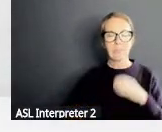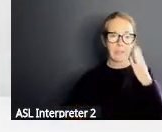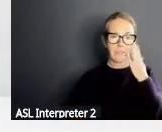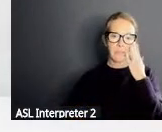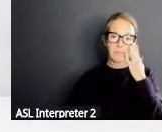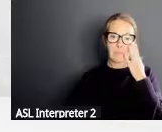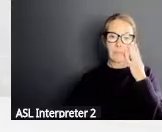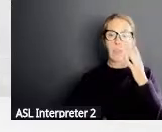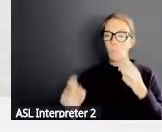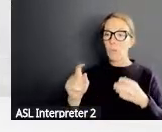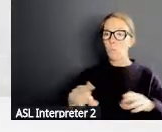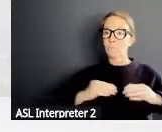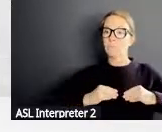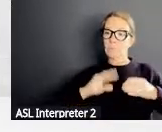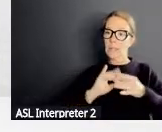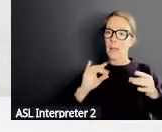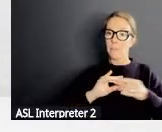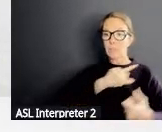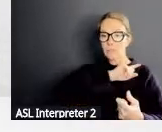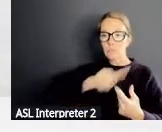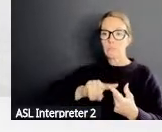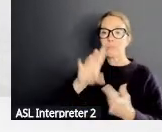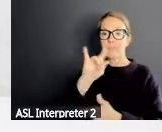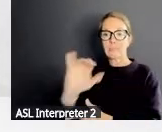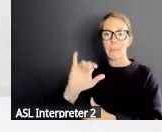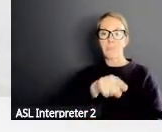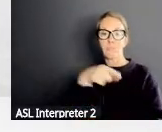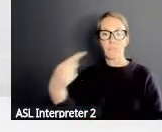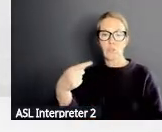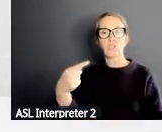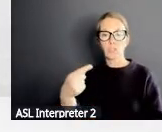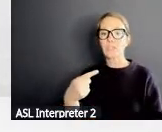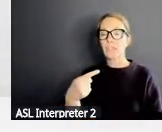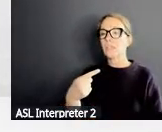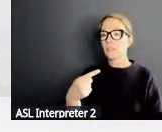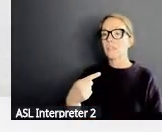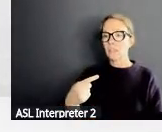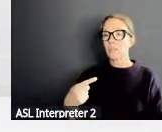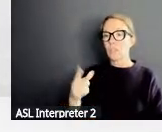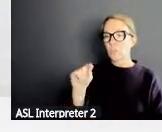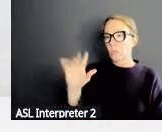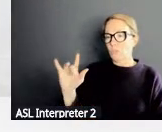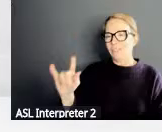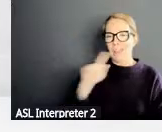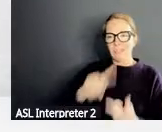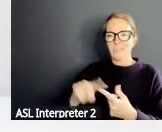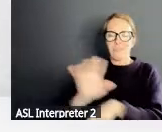through Monday, December 1st, 2025 by 5 p.m.